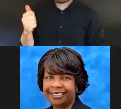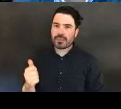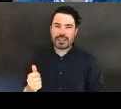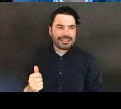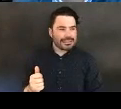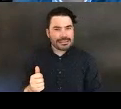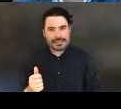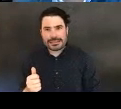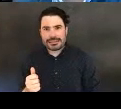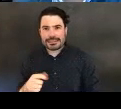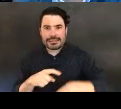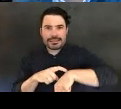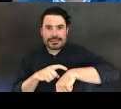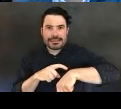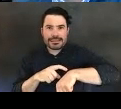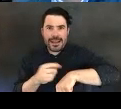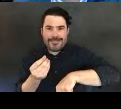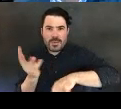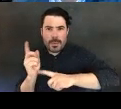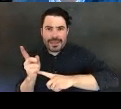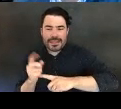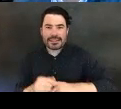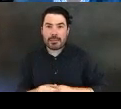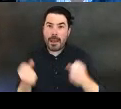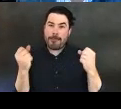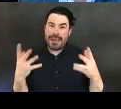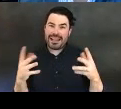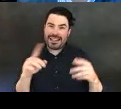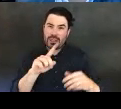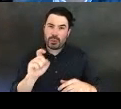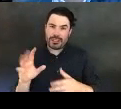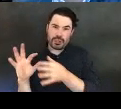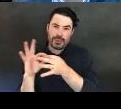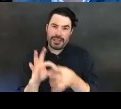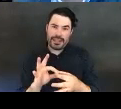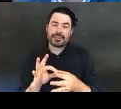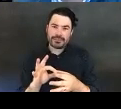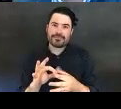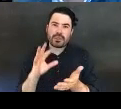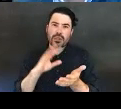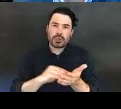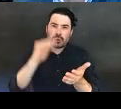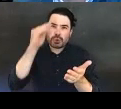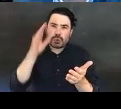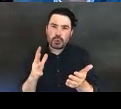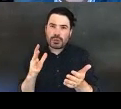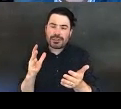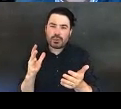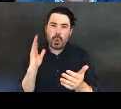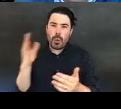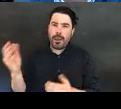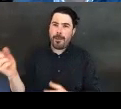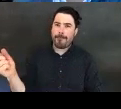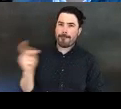minutes left, we have quite a number of questions related to the students returning back to university, and